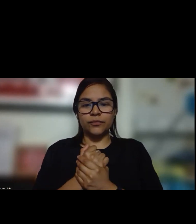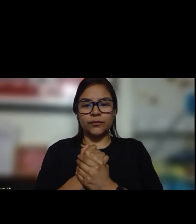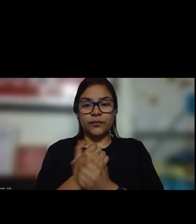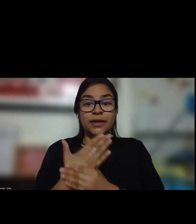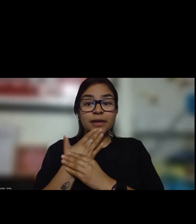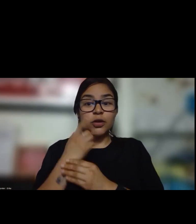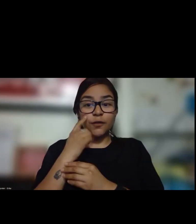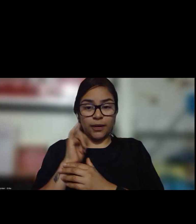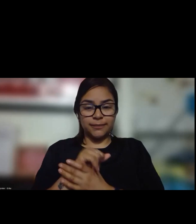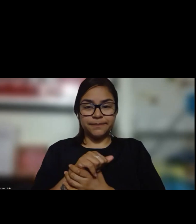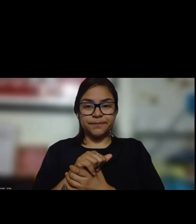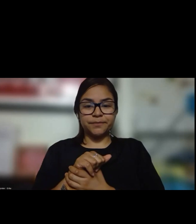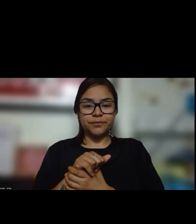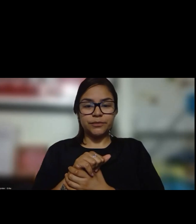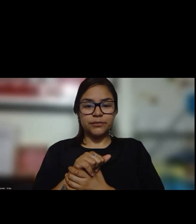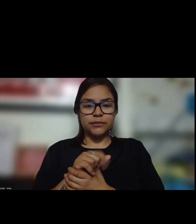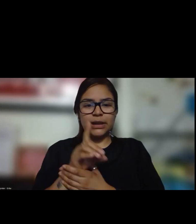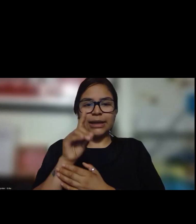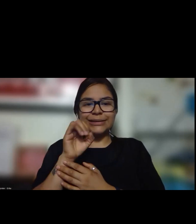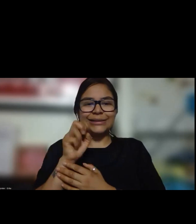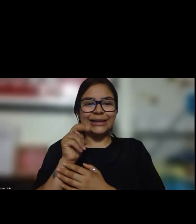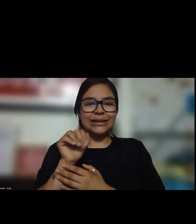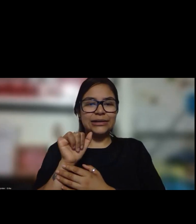Thank you, Nakia. Danny?